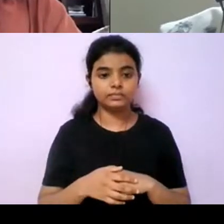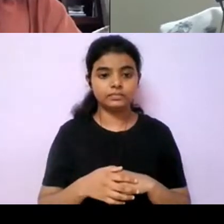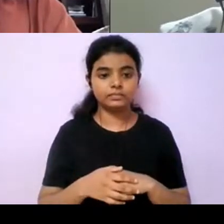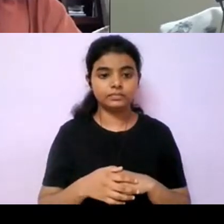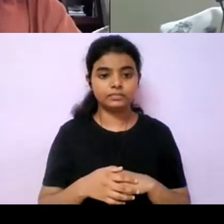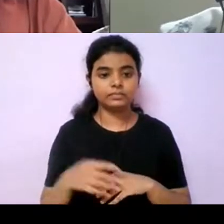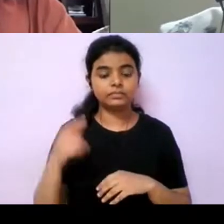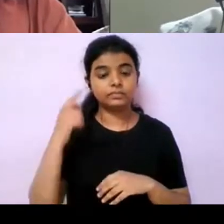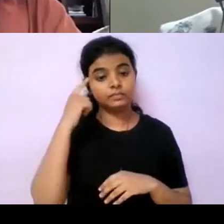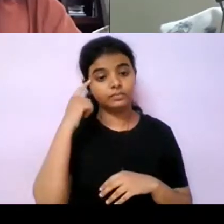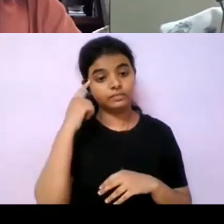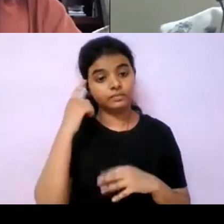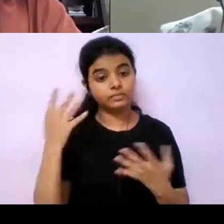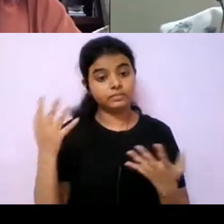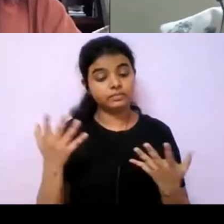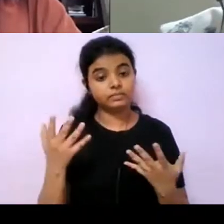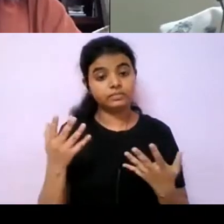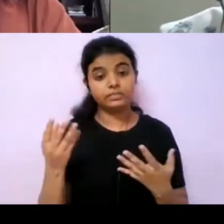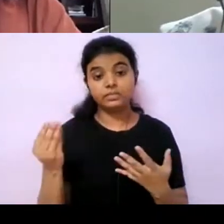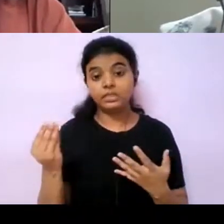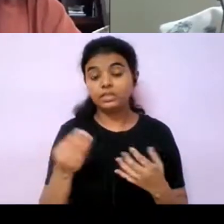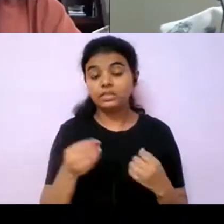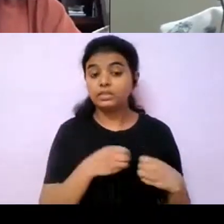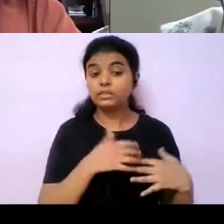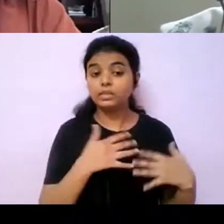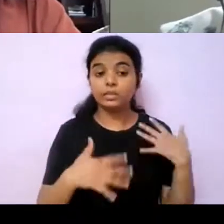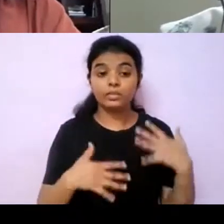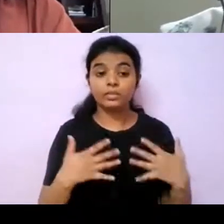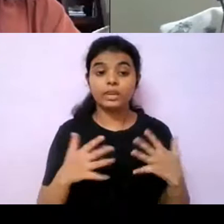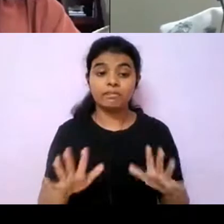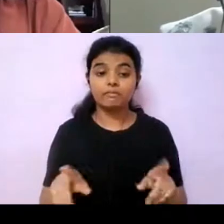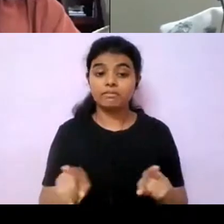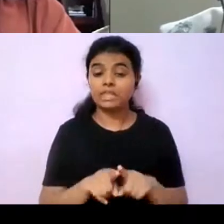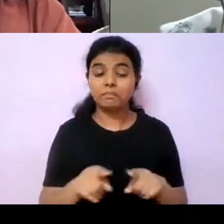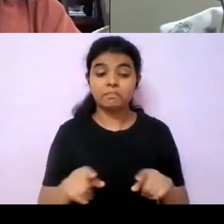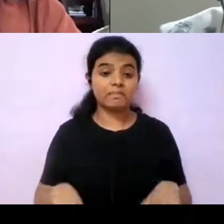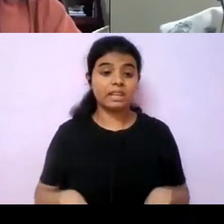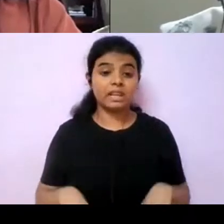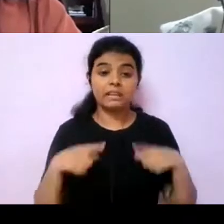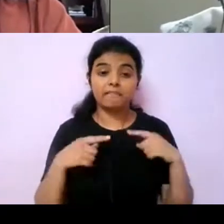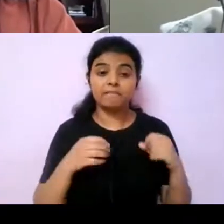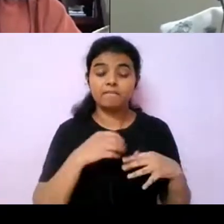I think there may be some kinds of suffering at the end of life that is